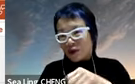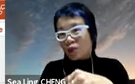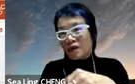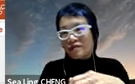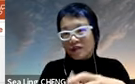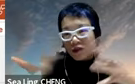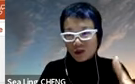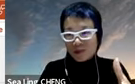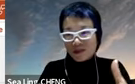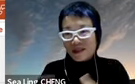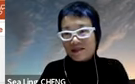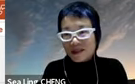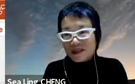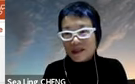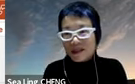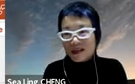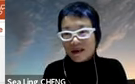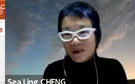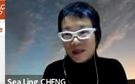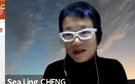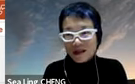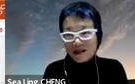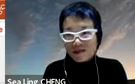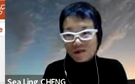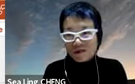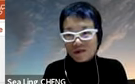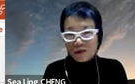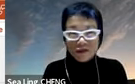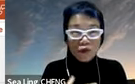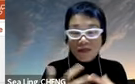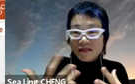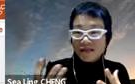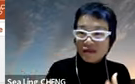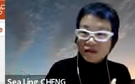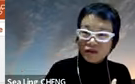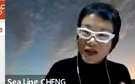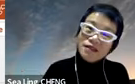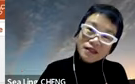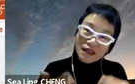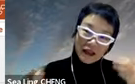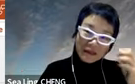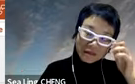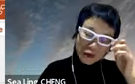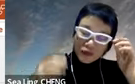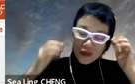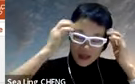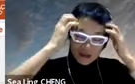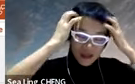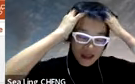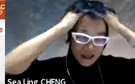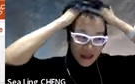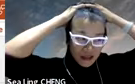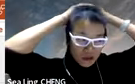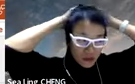linked with the global development about with women's rights, with the rise